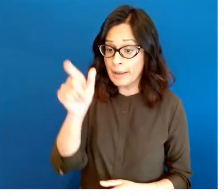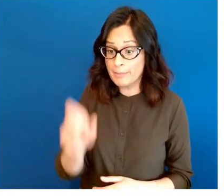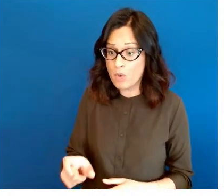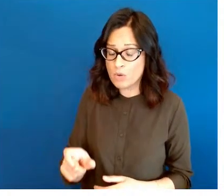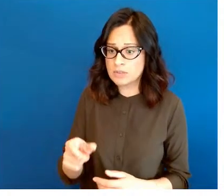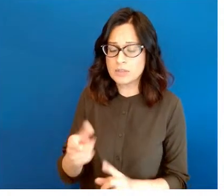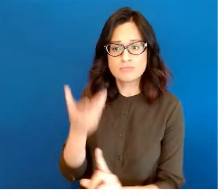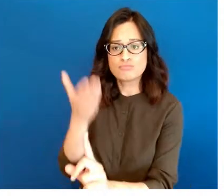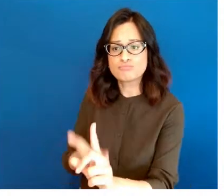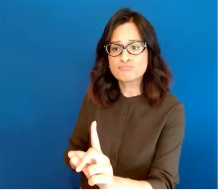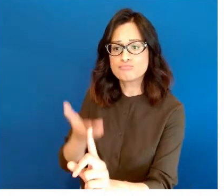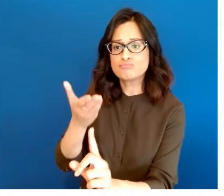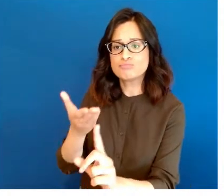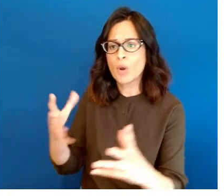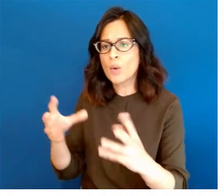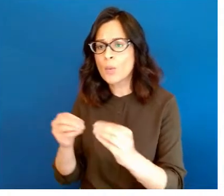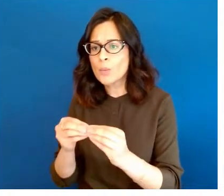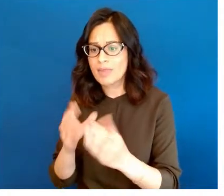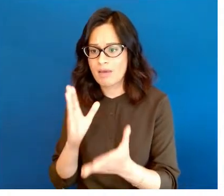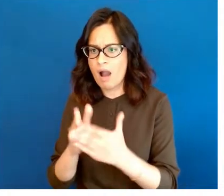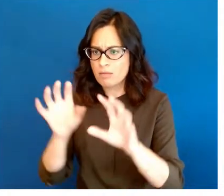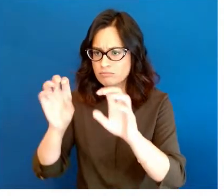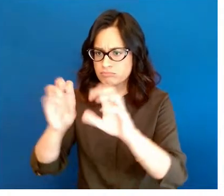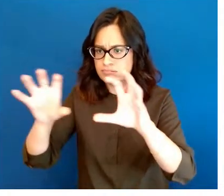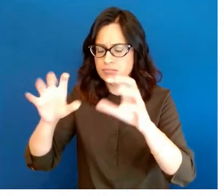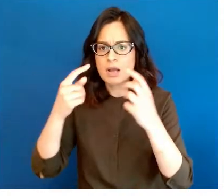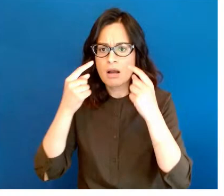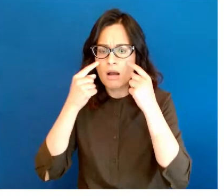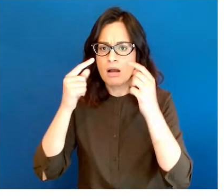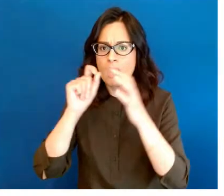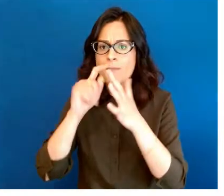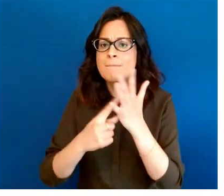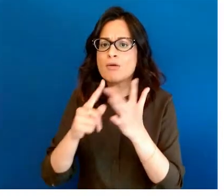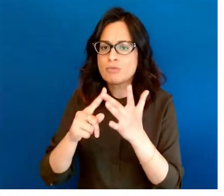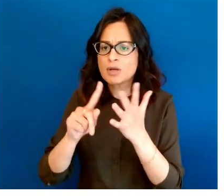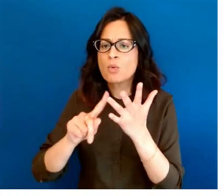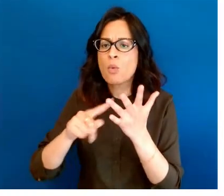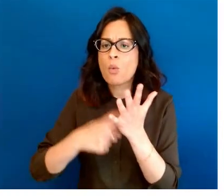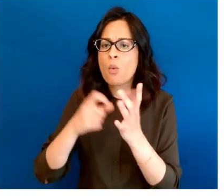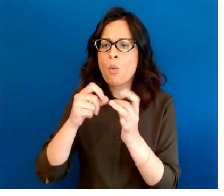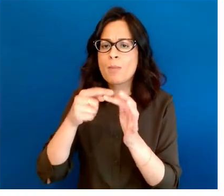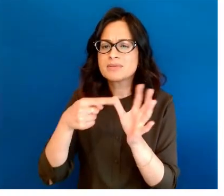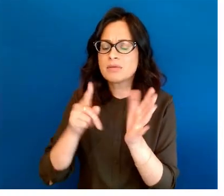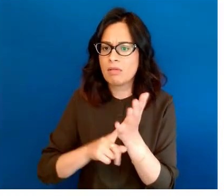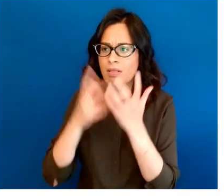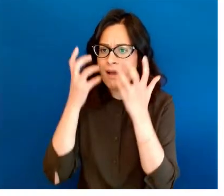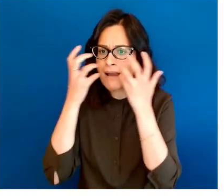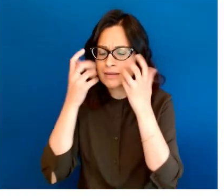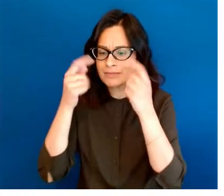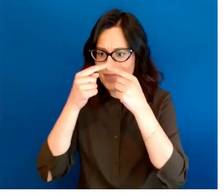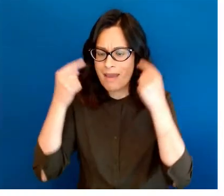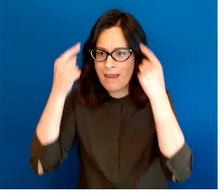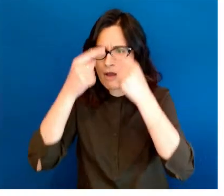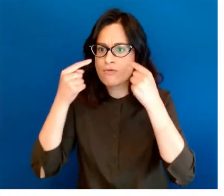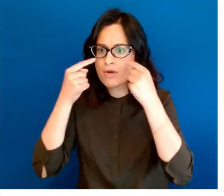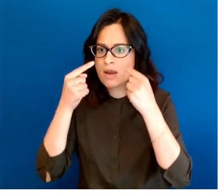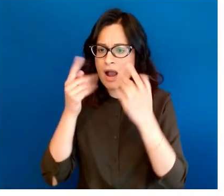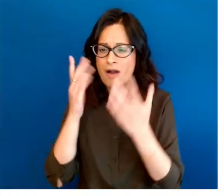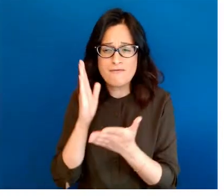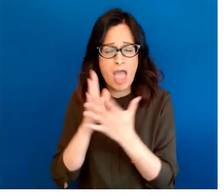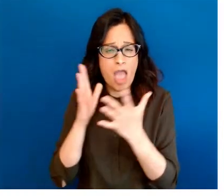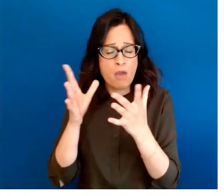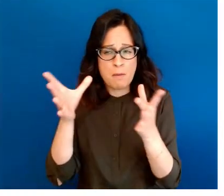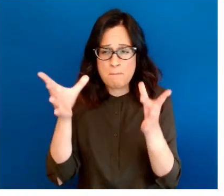with marked periorbital eczema. Now, the area around the eyes is very susceptible